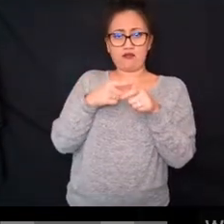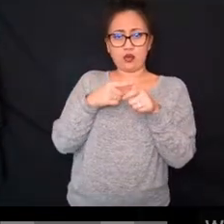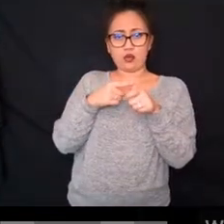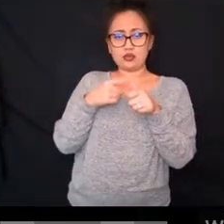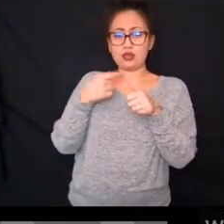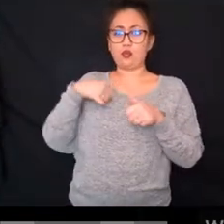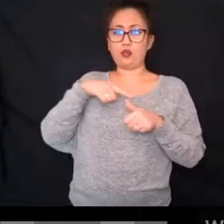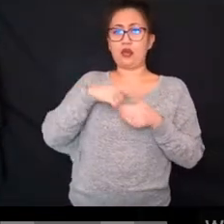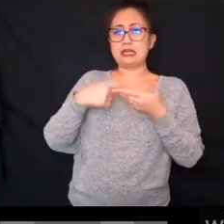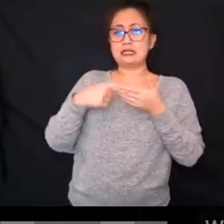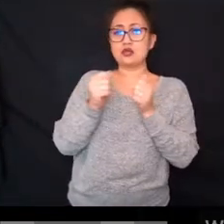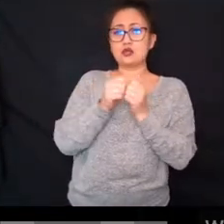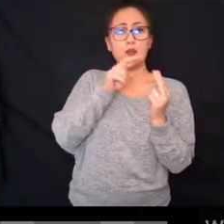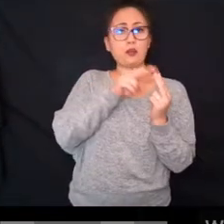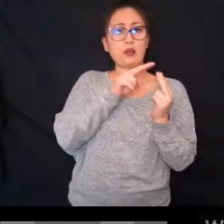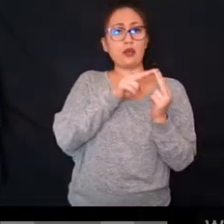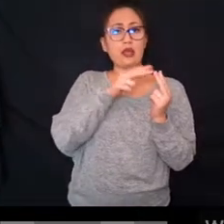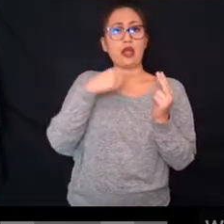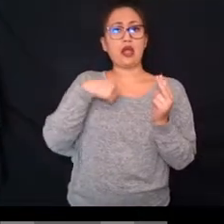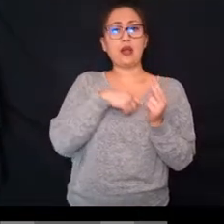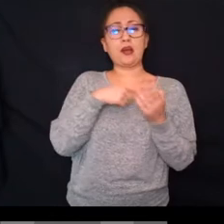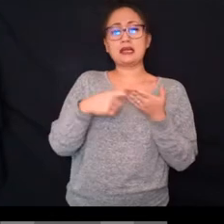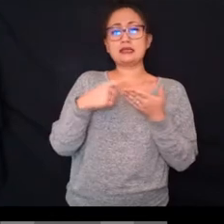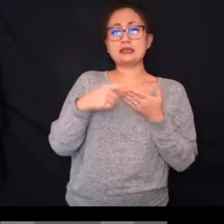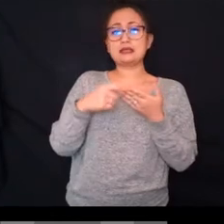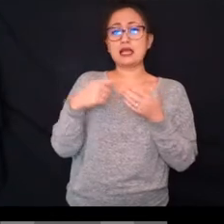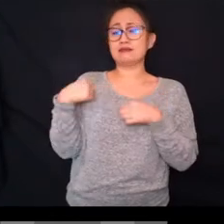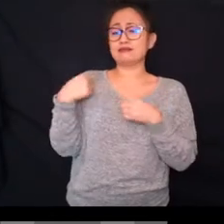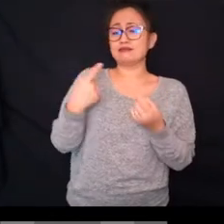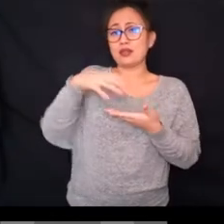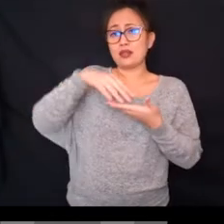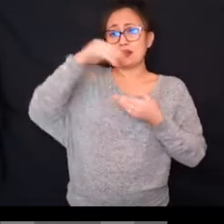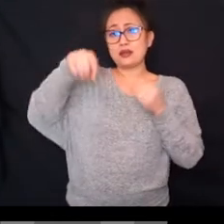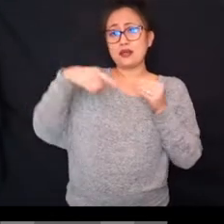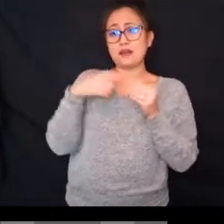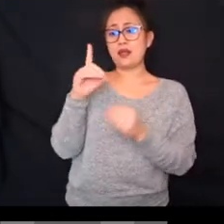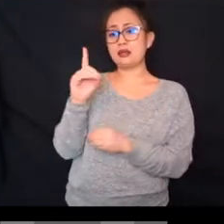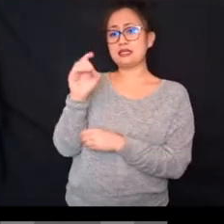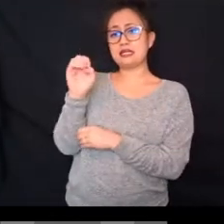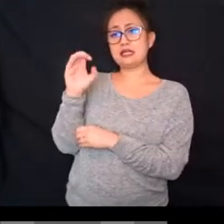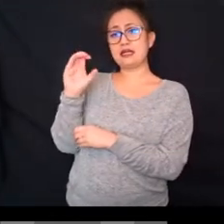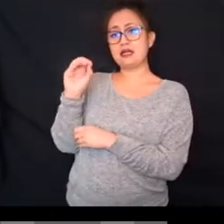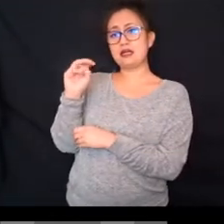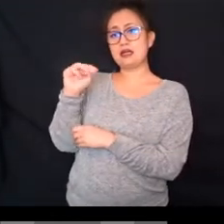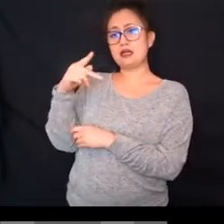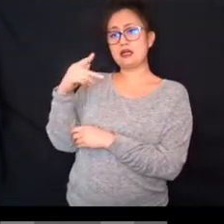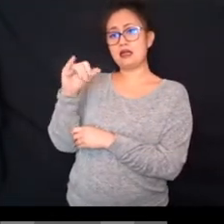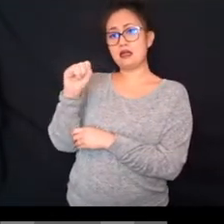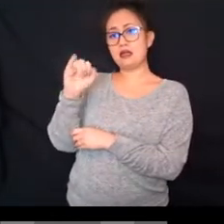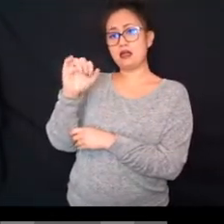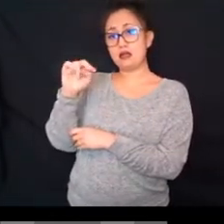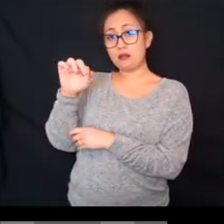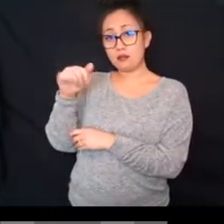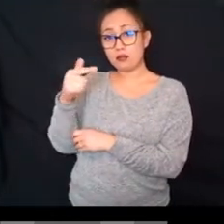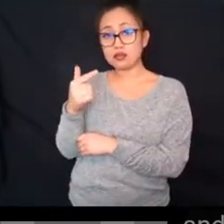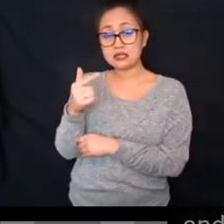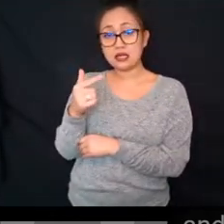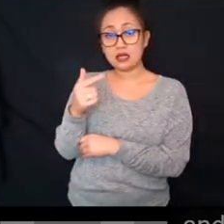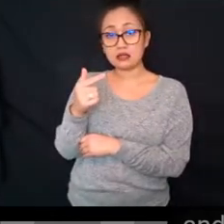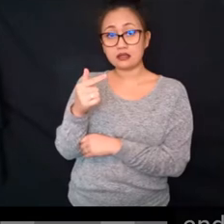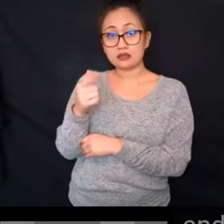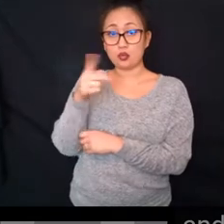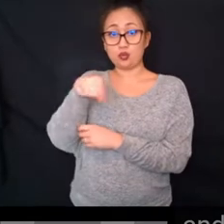your learning partner what we've learned about decomposing this week. And I want you to use gestures. And I want you to take a turn. And then I want your partner to take a turn. So